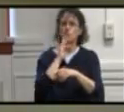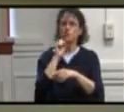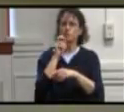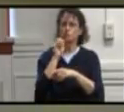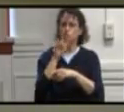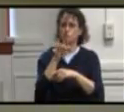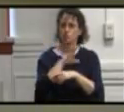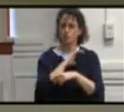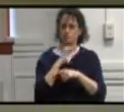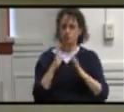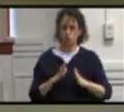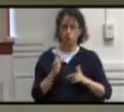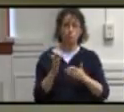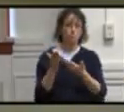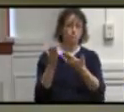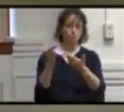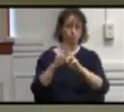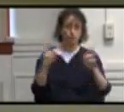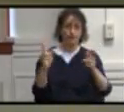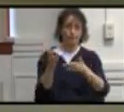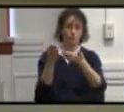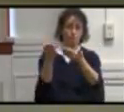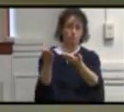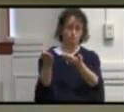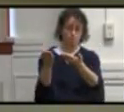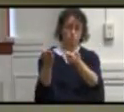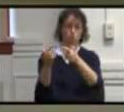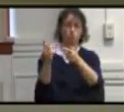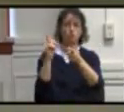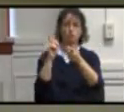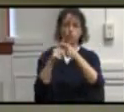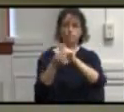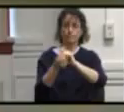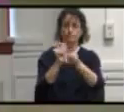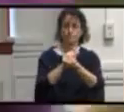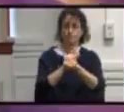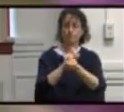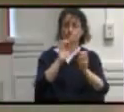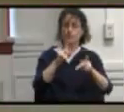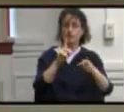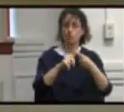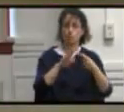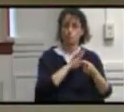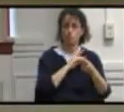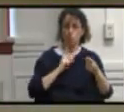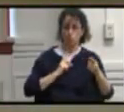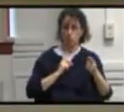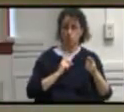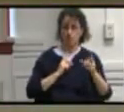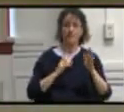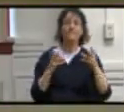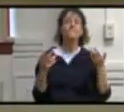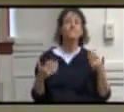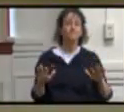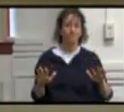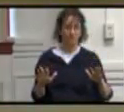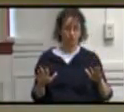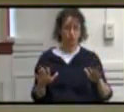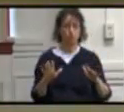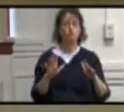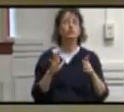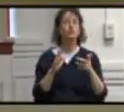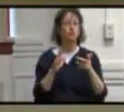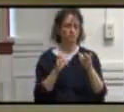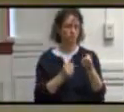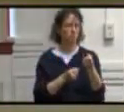Commissioners, so we're ready for a motion to adjourn as Water and Sewer Commissioners. So we have a motion to adjourn as Water and Sewer Commissioners. Any discussion? Hearing none, all those in